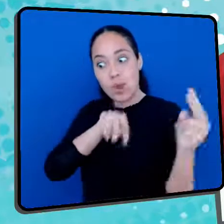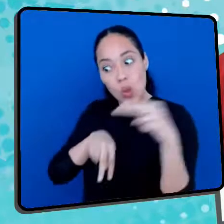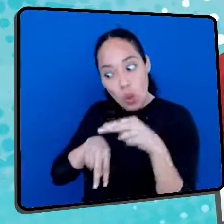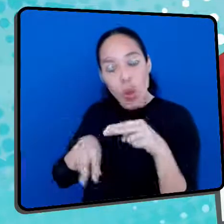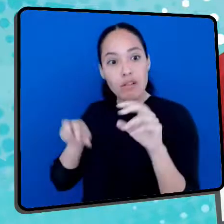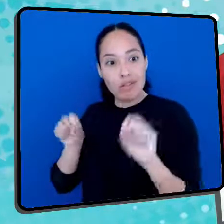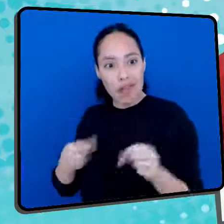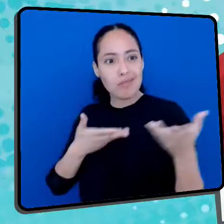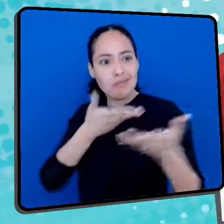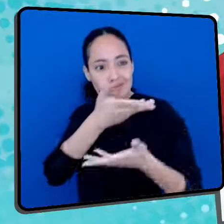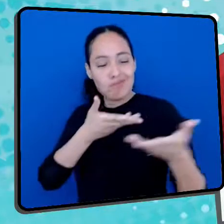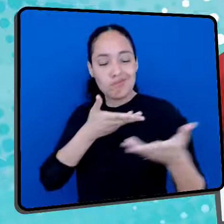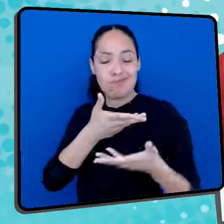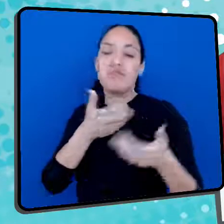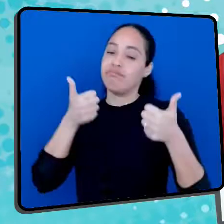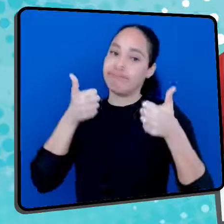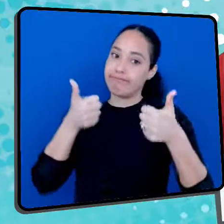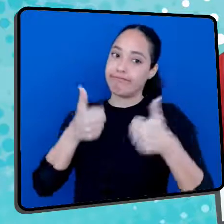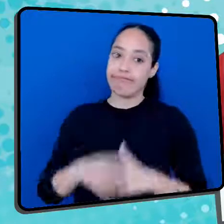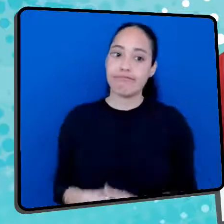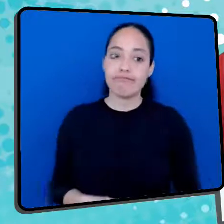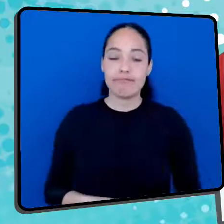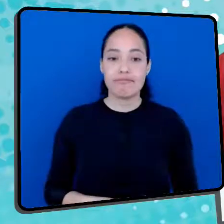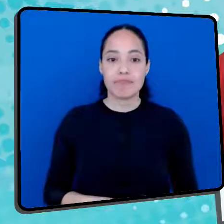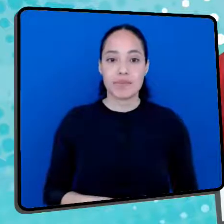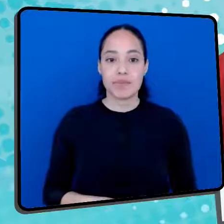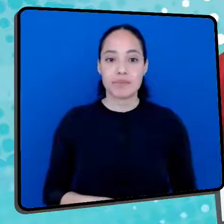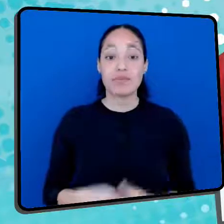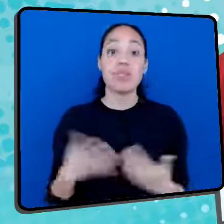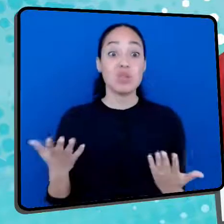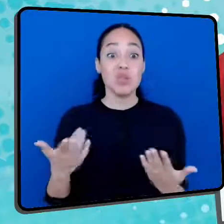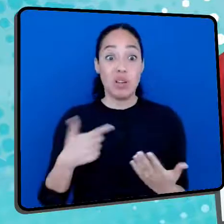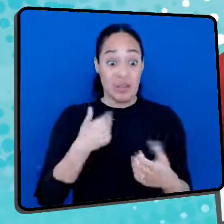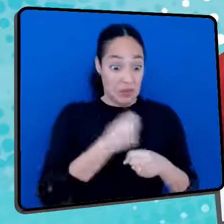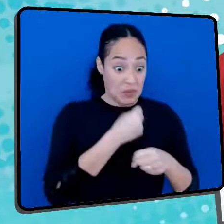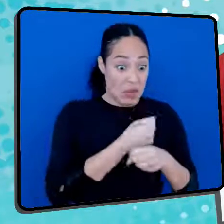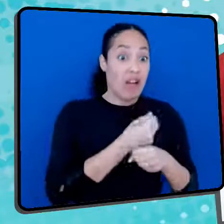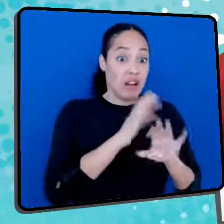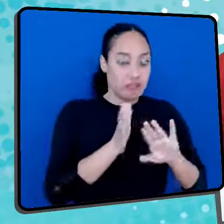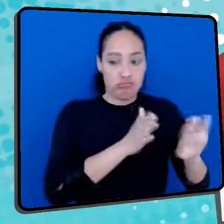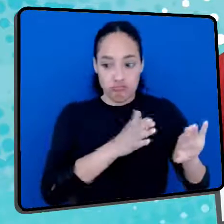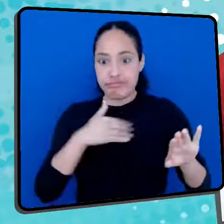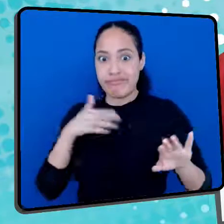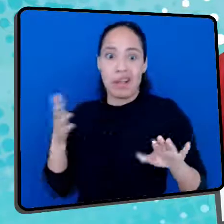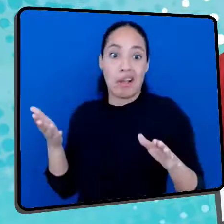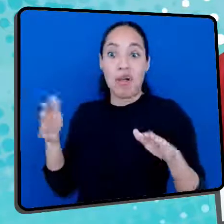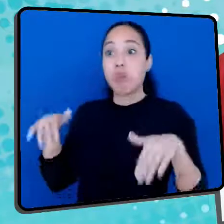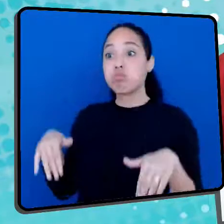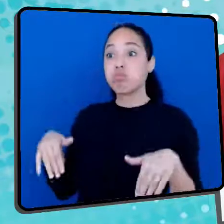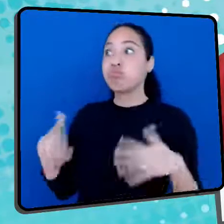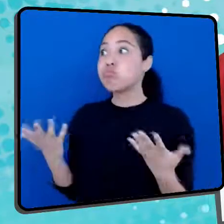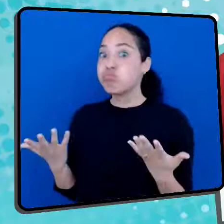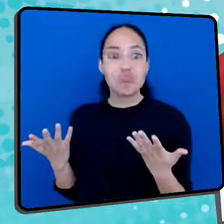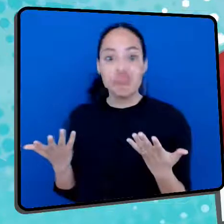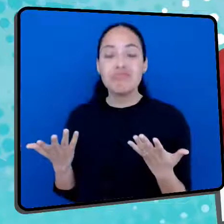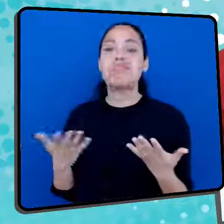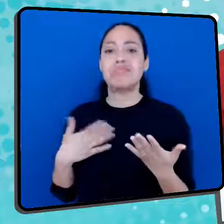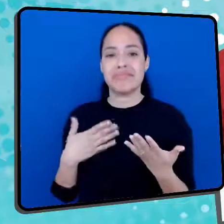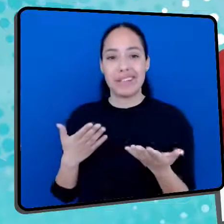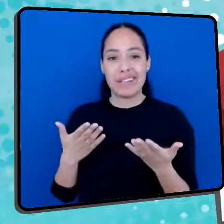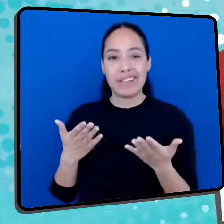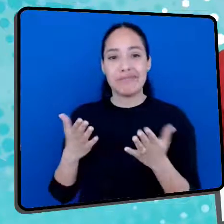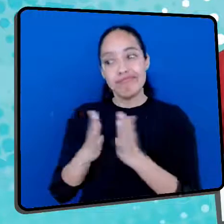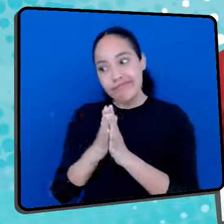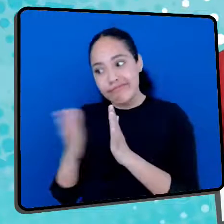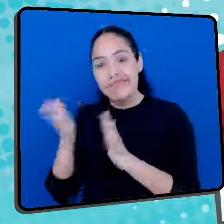yes, in my free time, I do a lot of sessions, and I'm doing a lot of